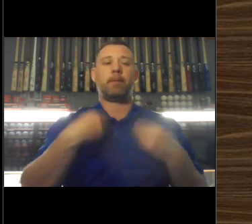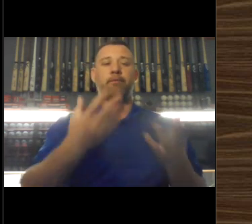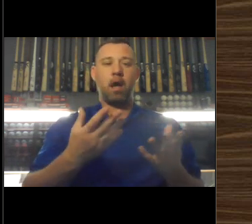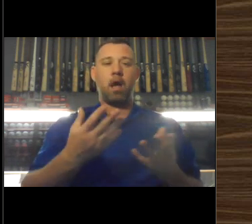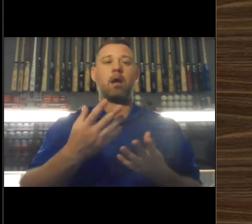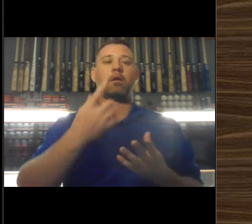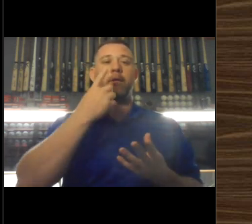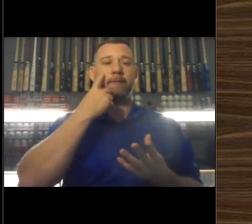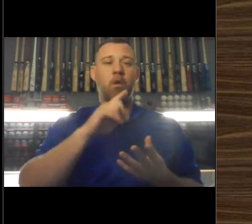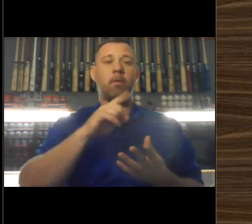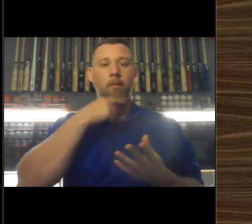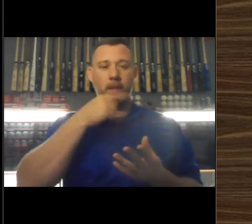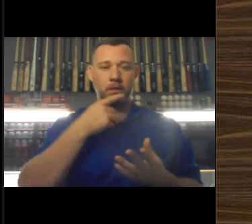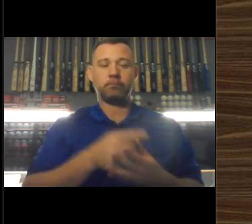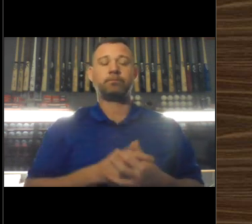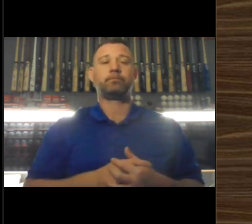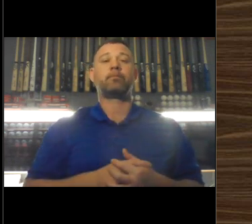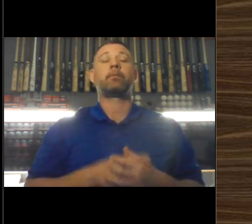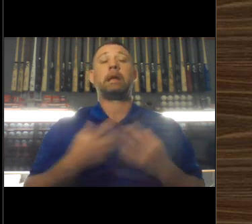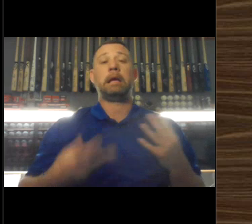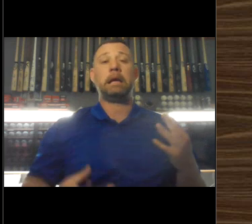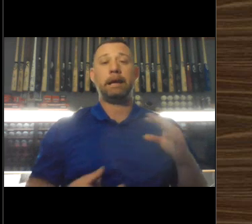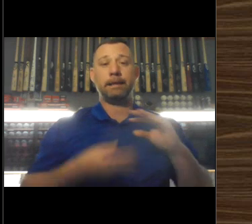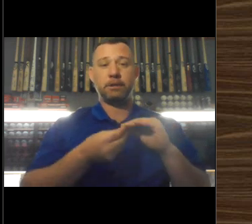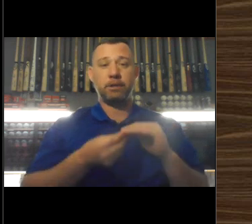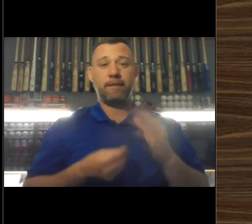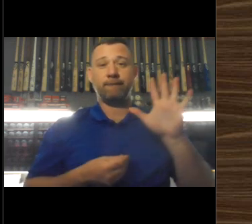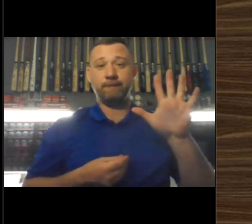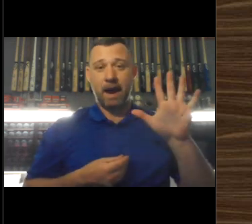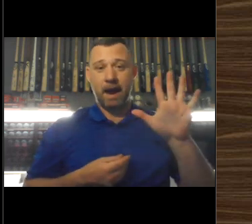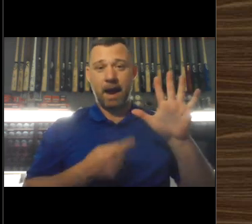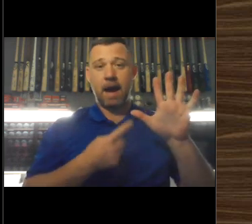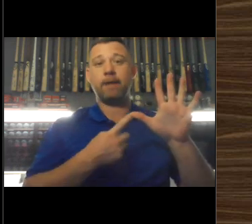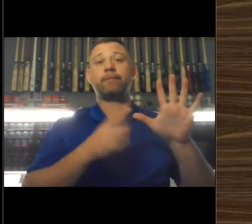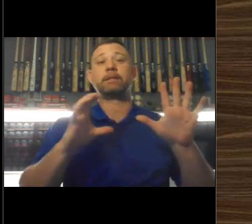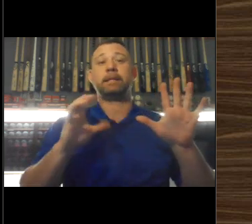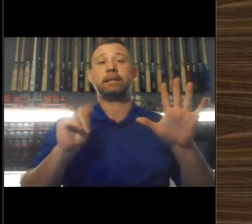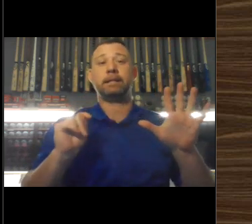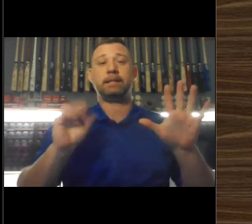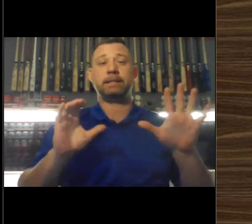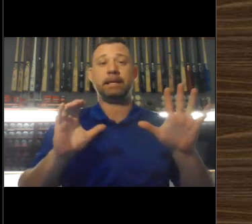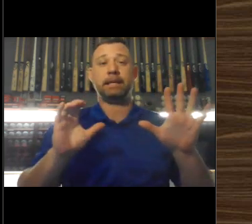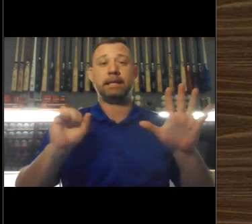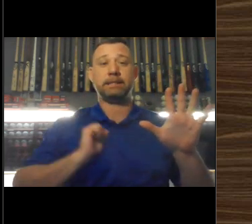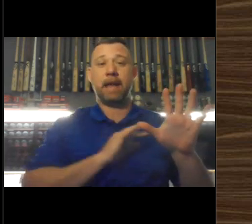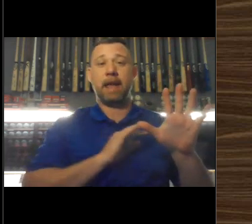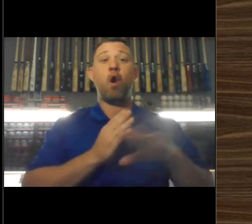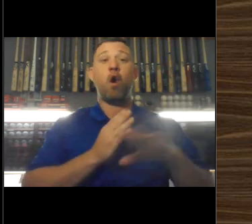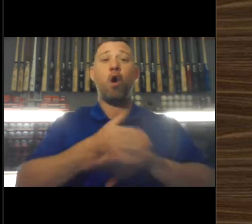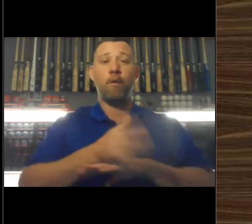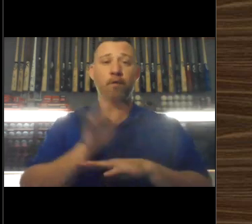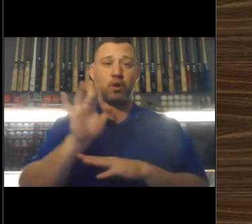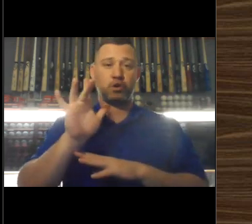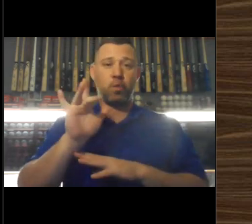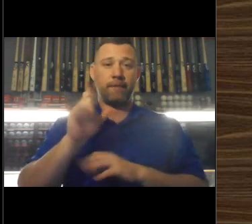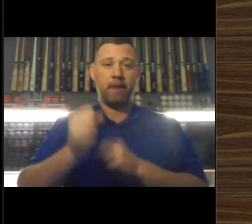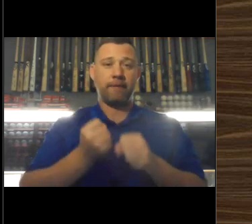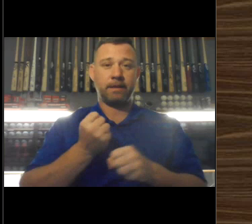public. In addition, 5 CTC staff who have over 25 years service with the state